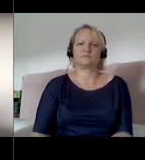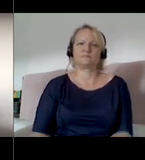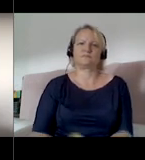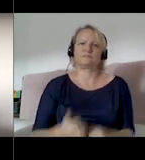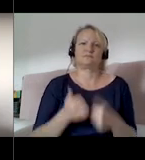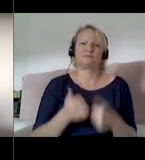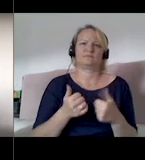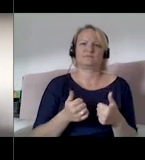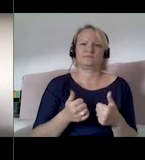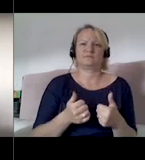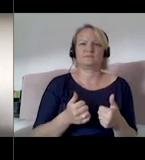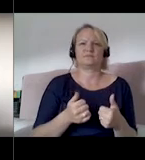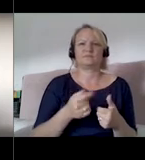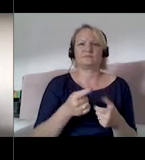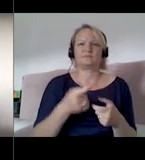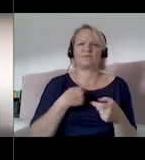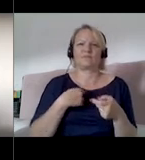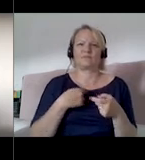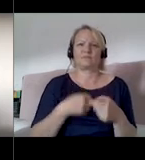operations update.